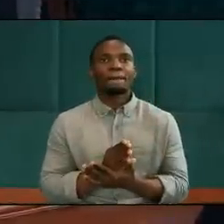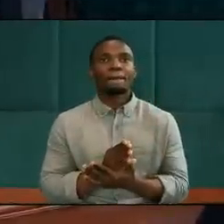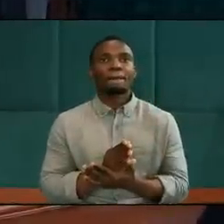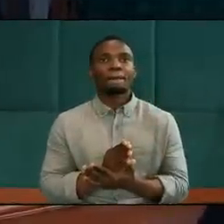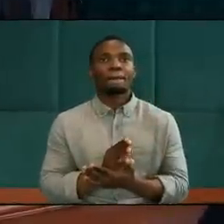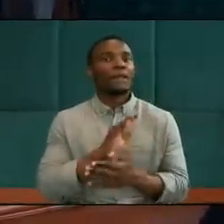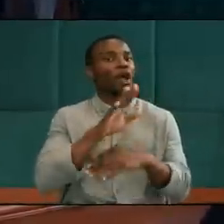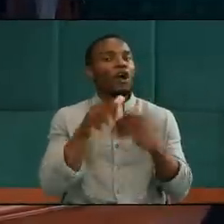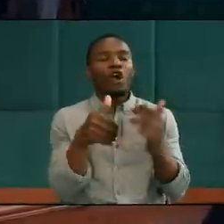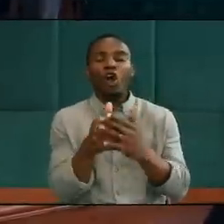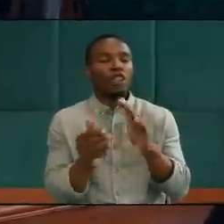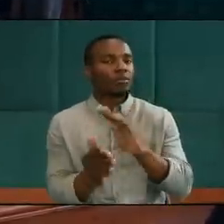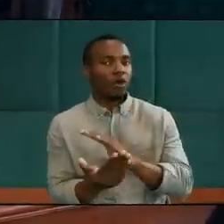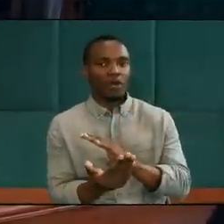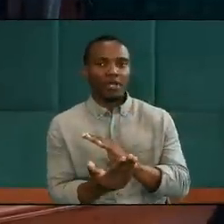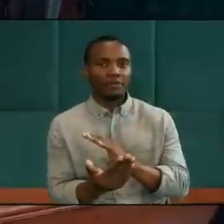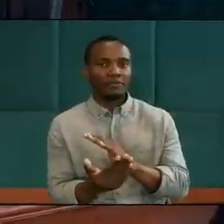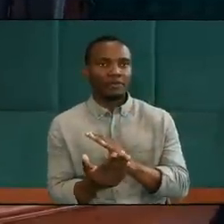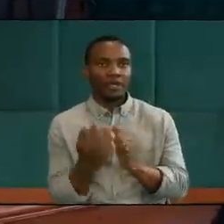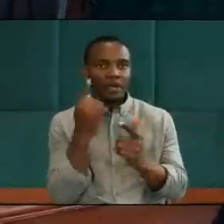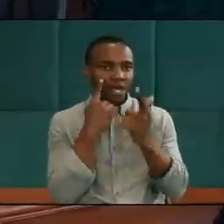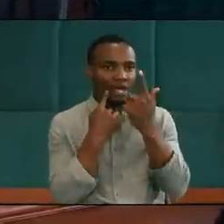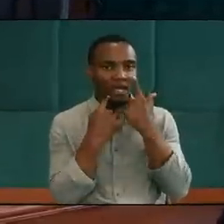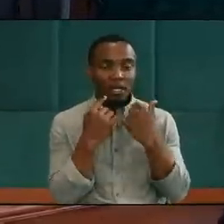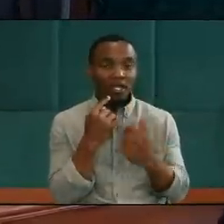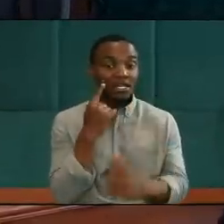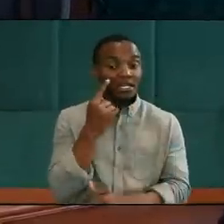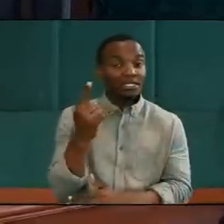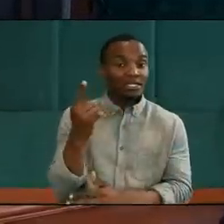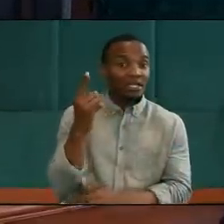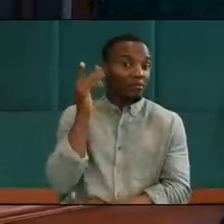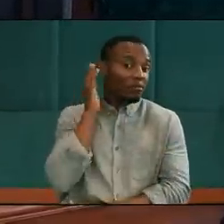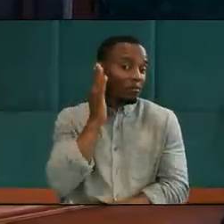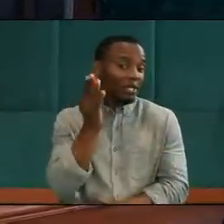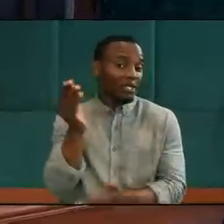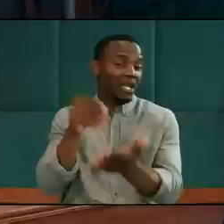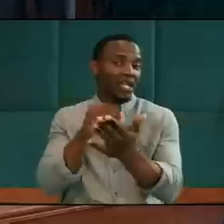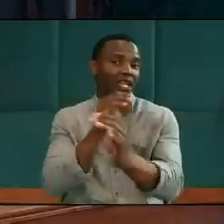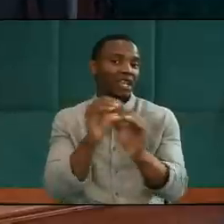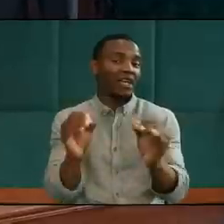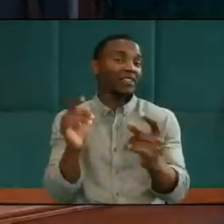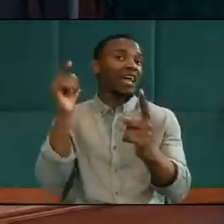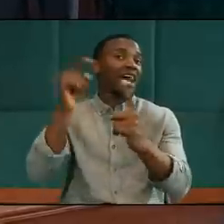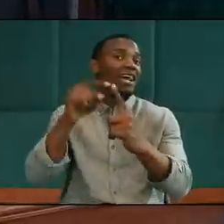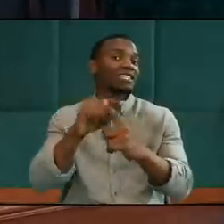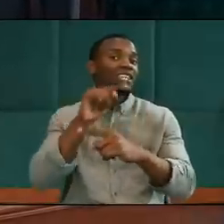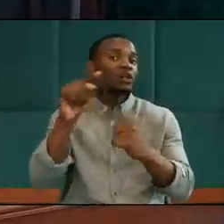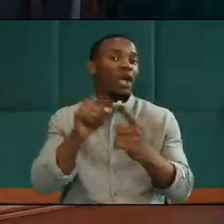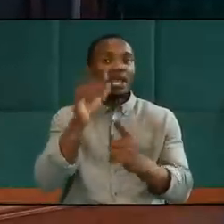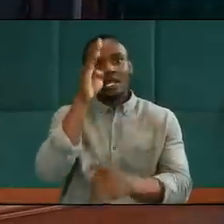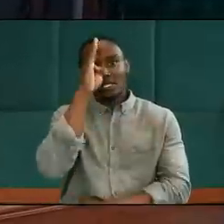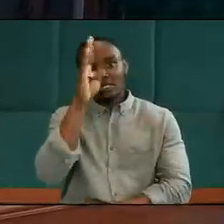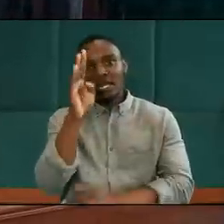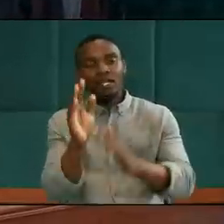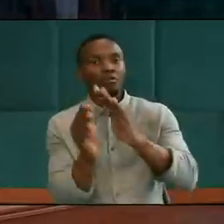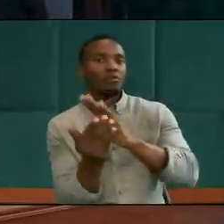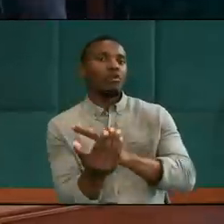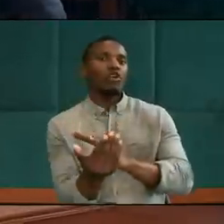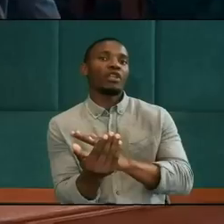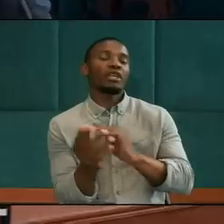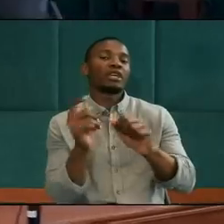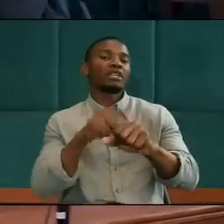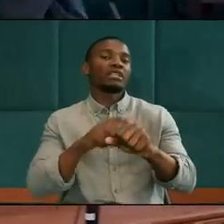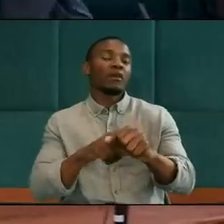All morning, we didn't see Peter again until Sunday morning at